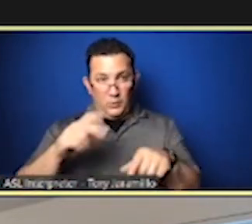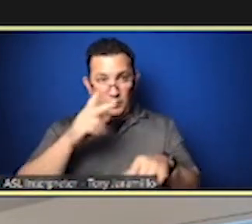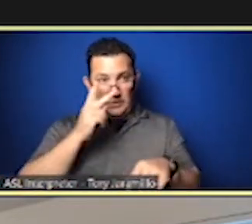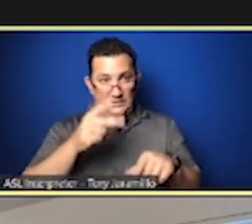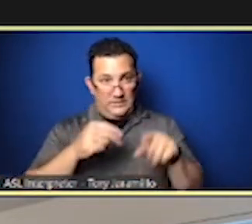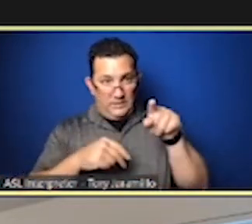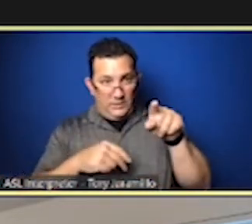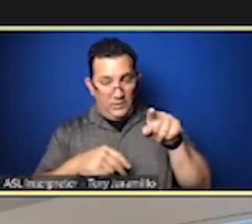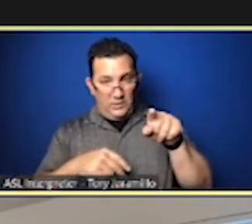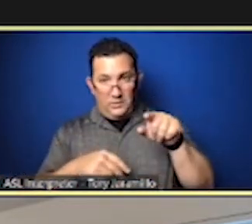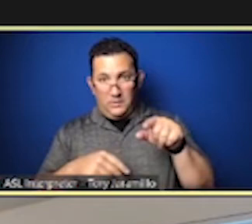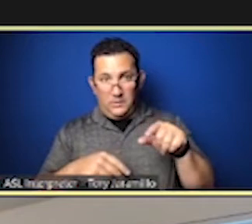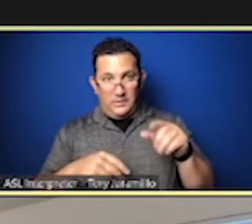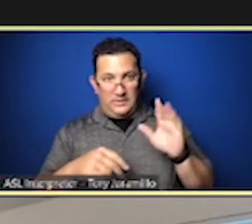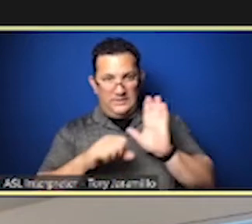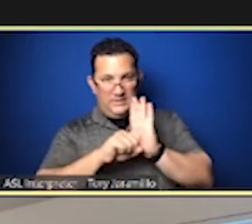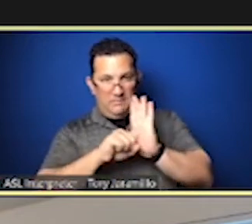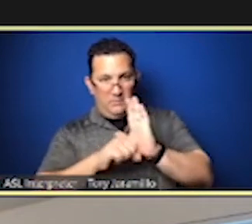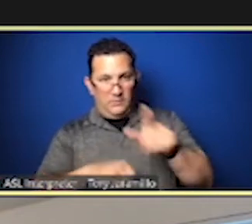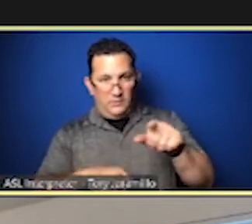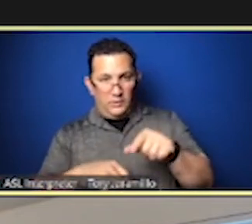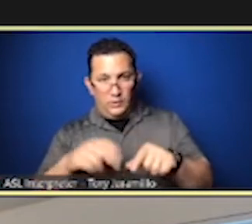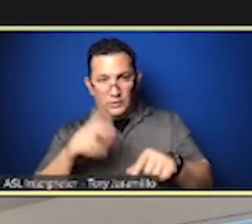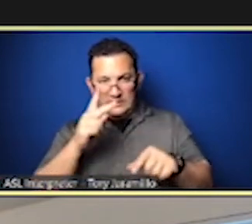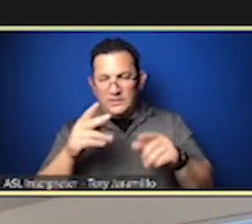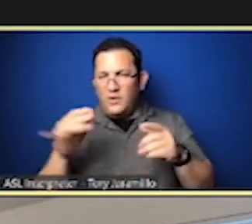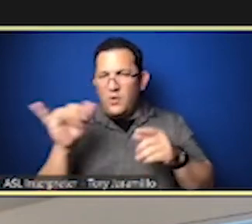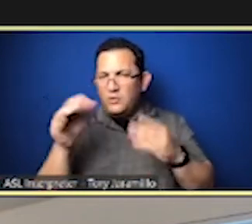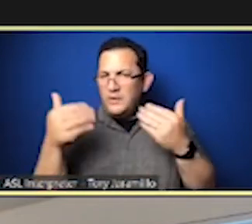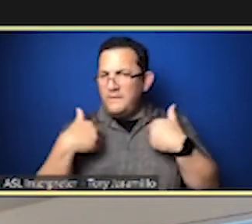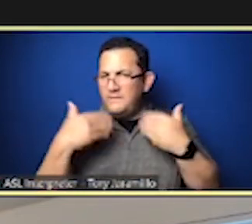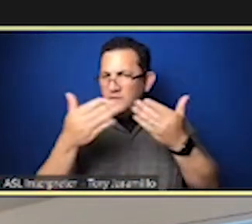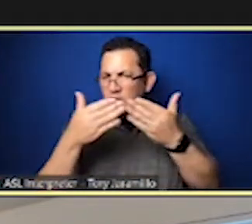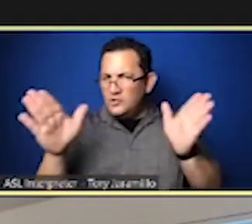are posted in the general channel.